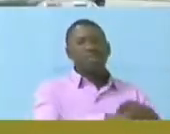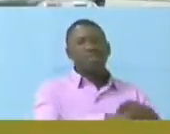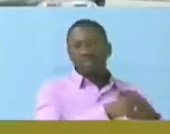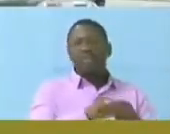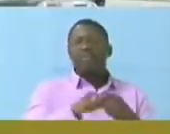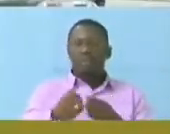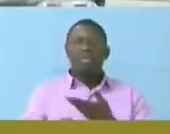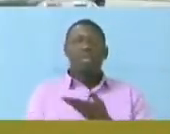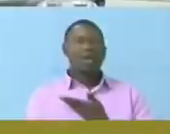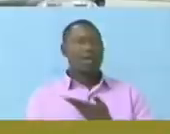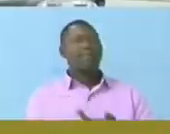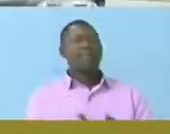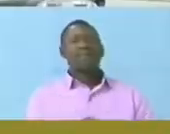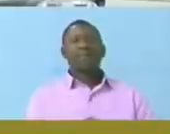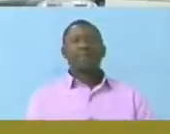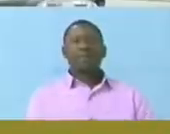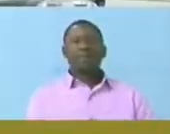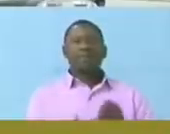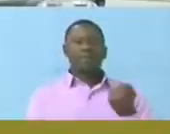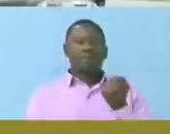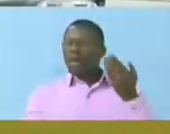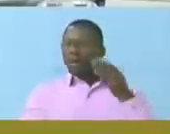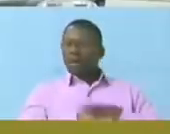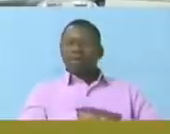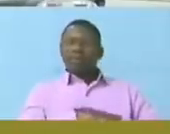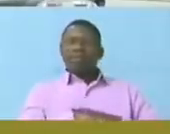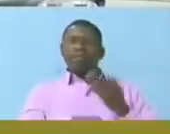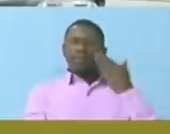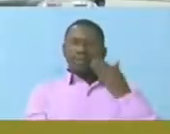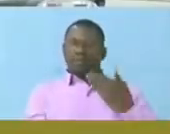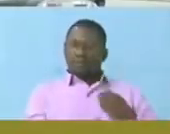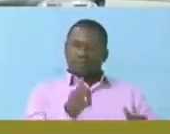Because when I came in, I changed the training syllabus from